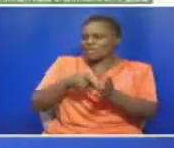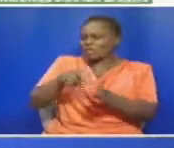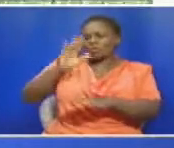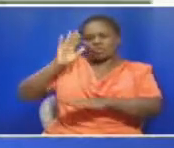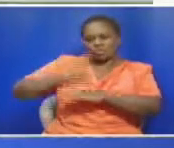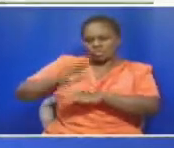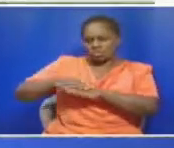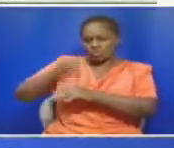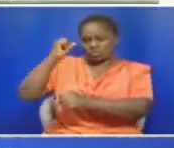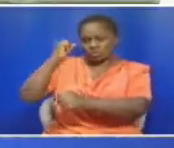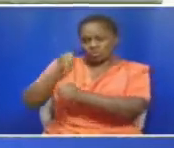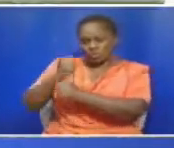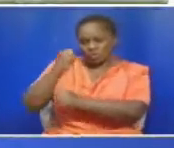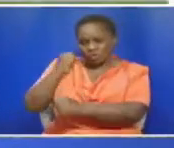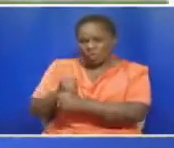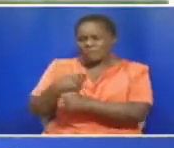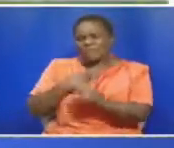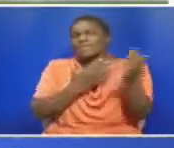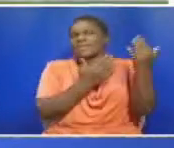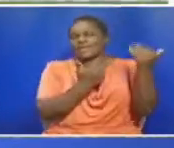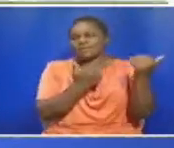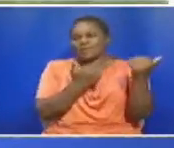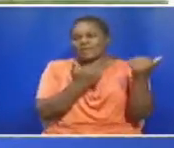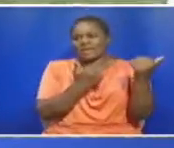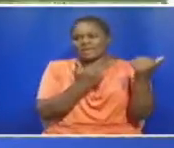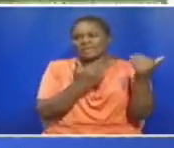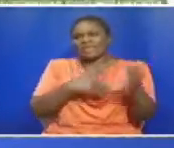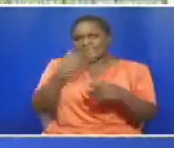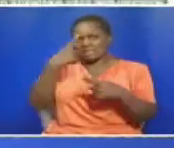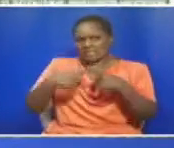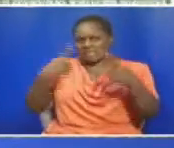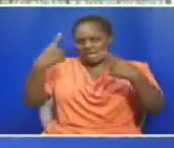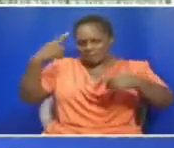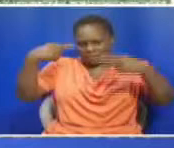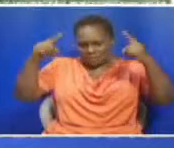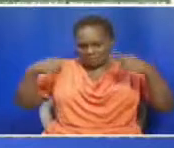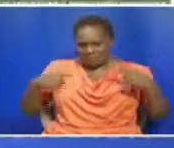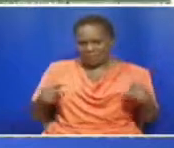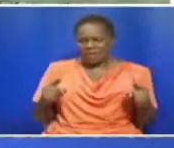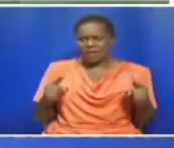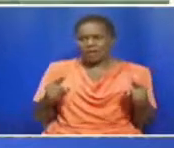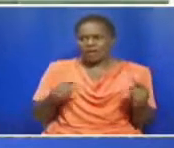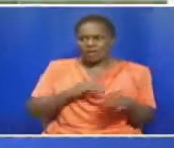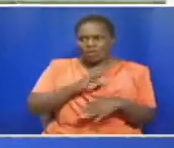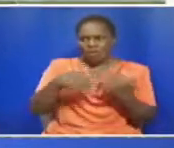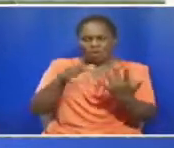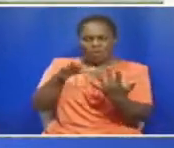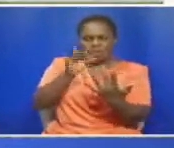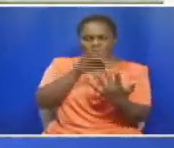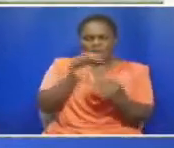good. So I'm looking forward to a great season again next year. All nominations again, kila month